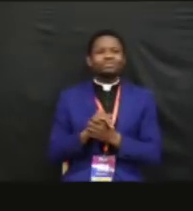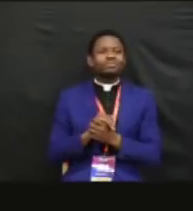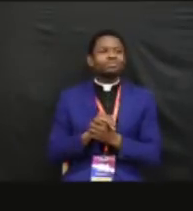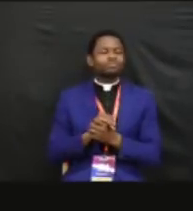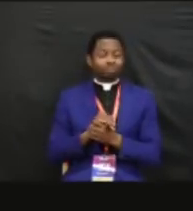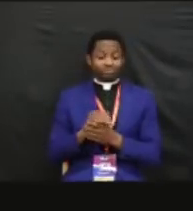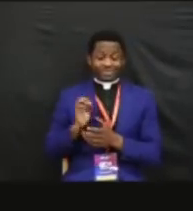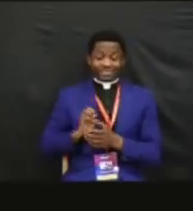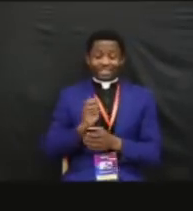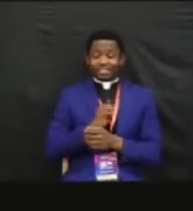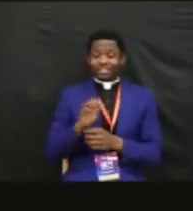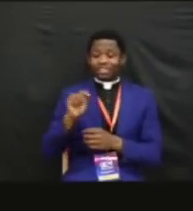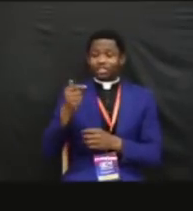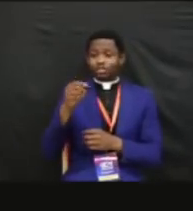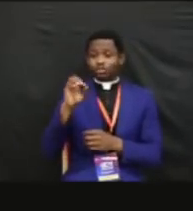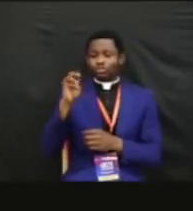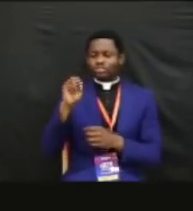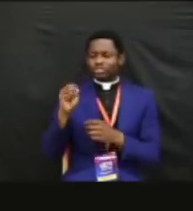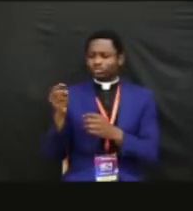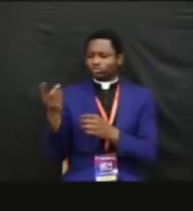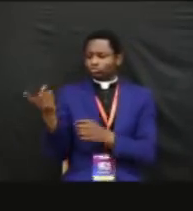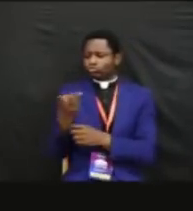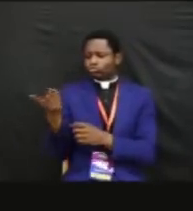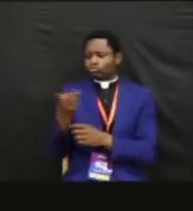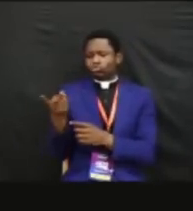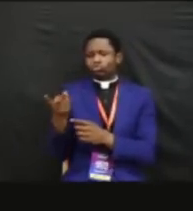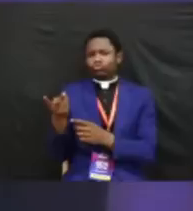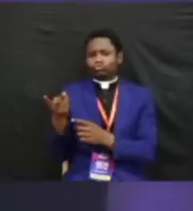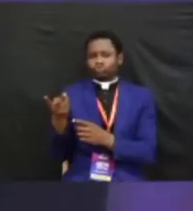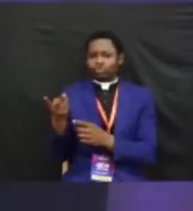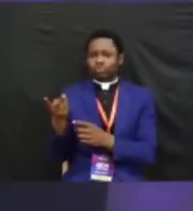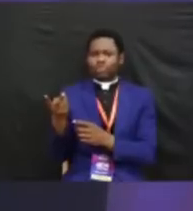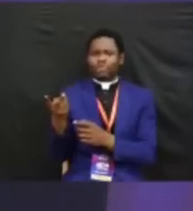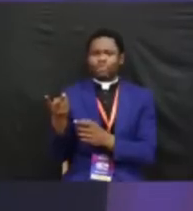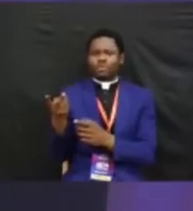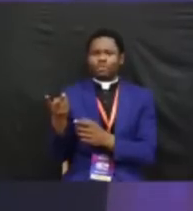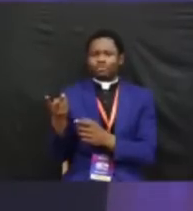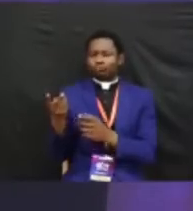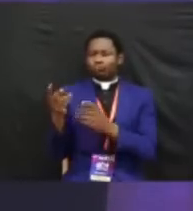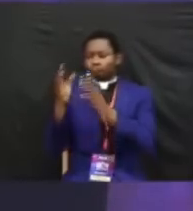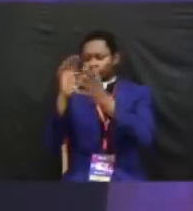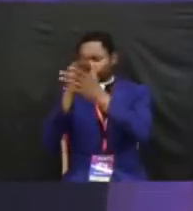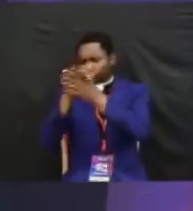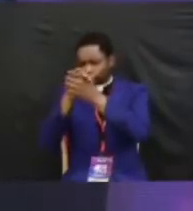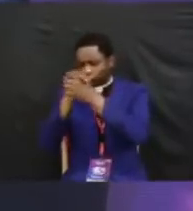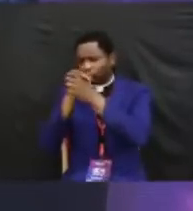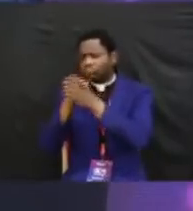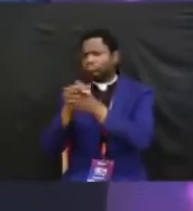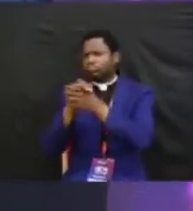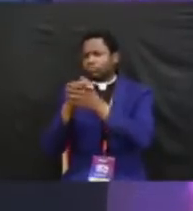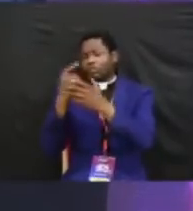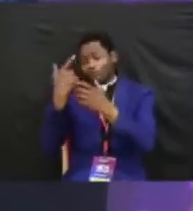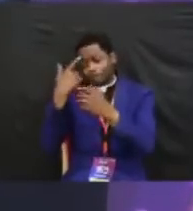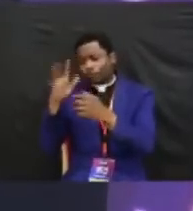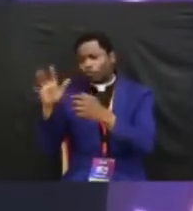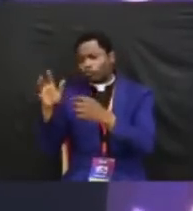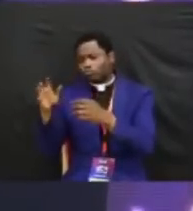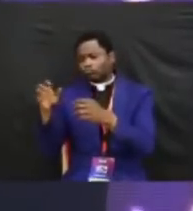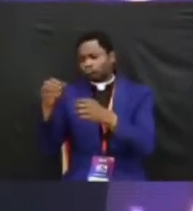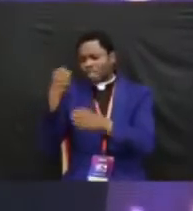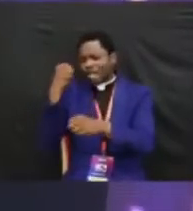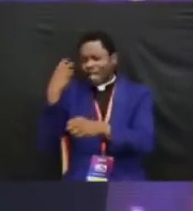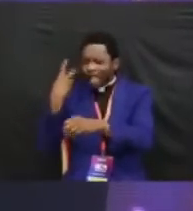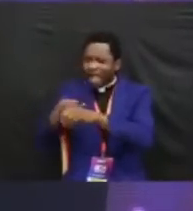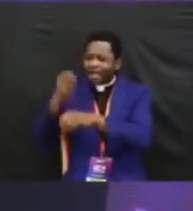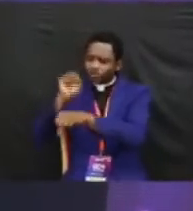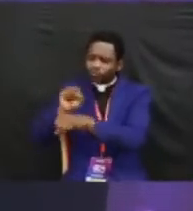Elder Gossimati and Dickness Comfort Amakum are highly commended for their commitment to